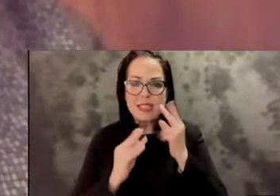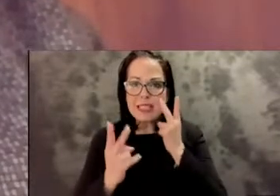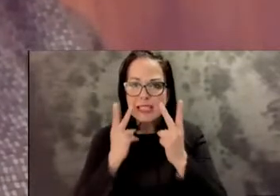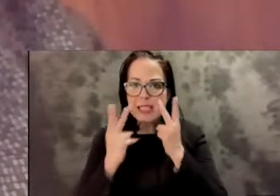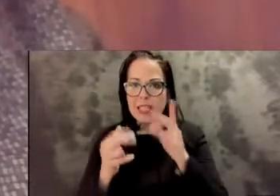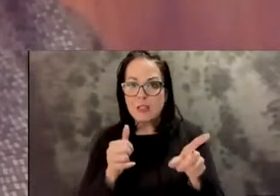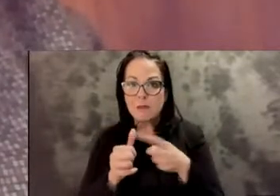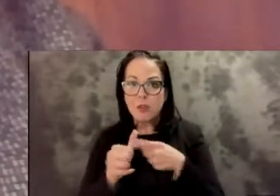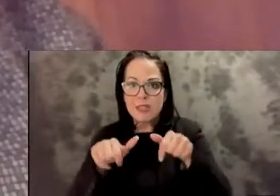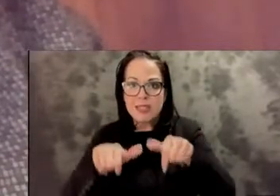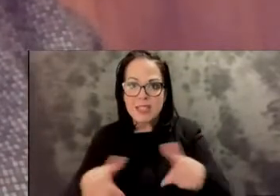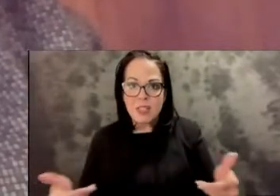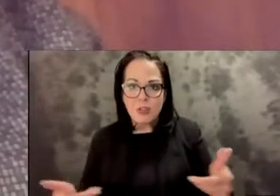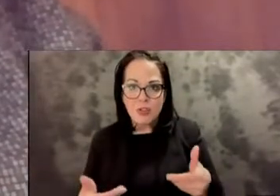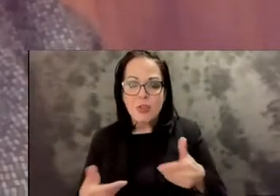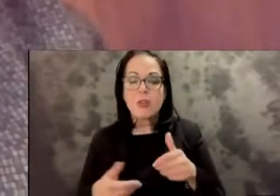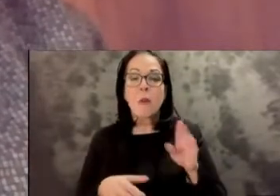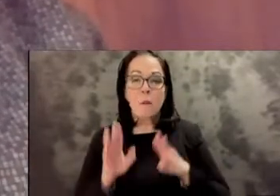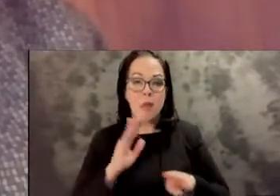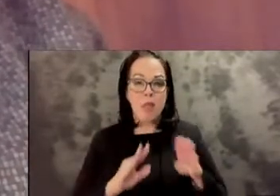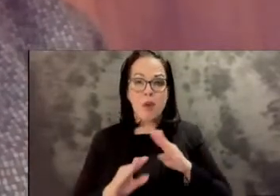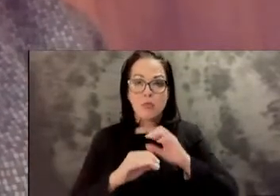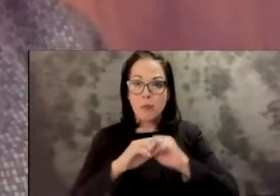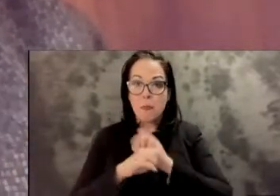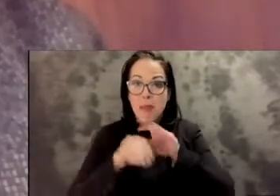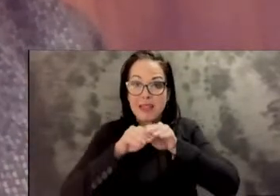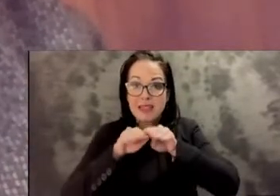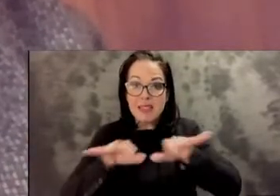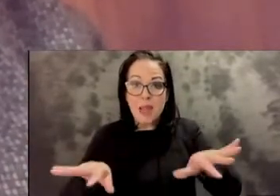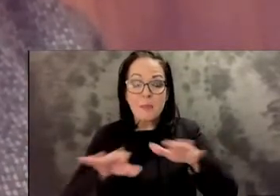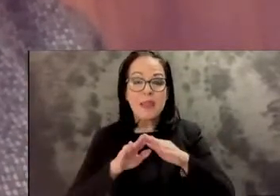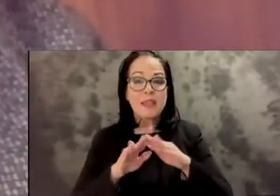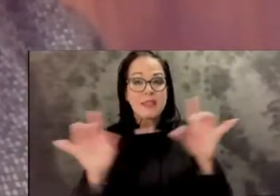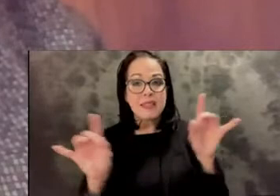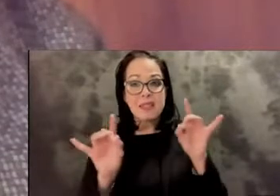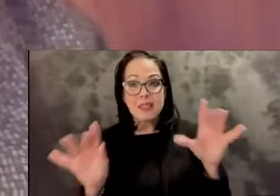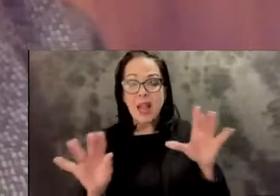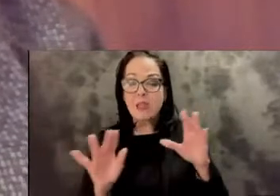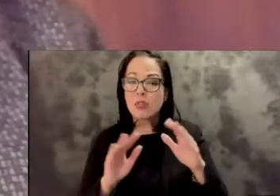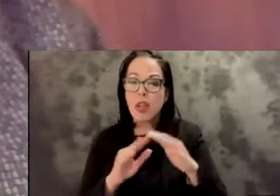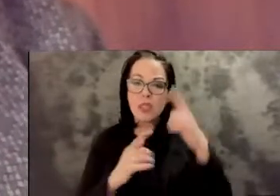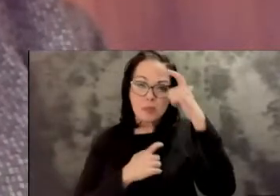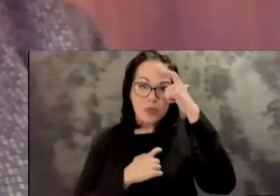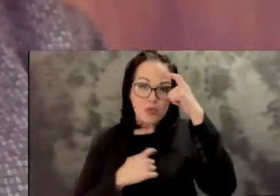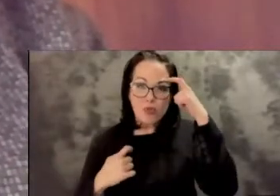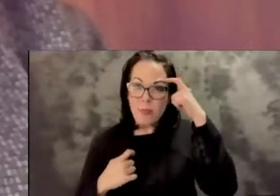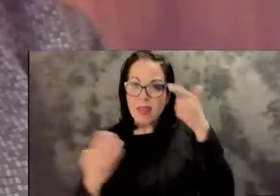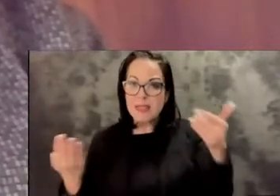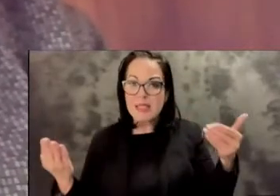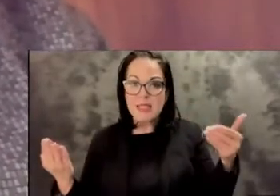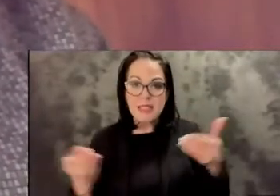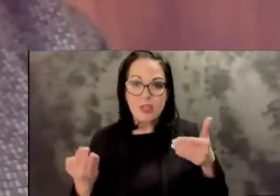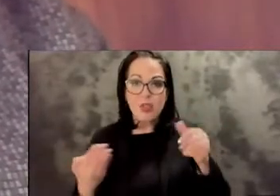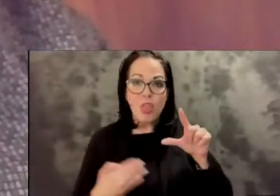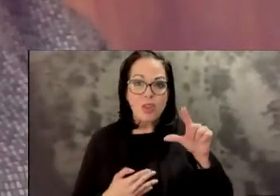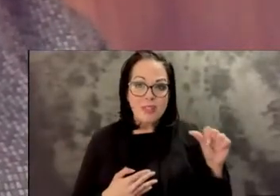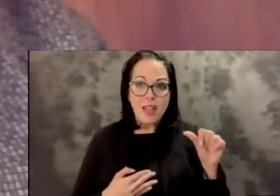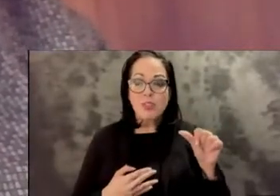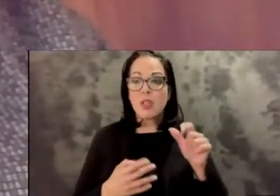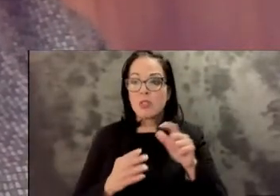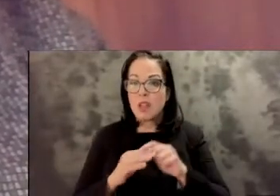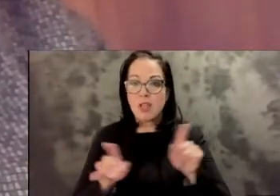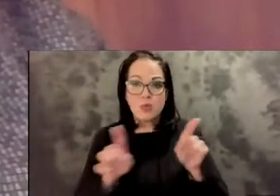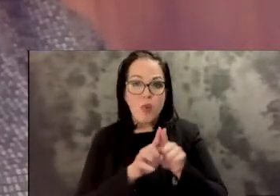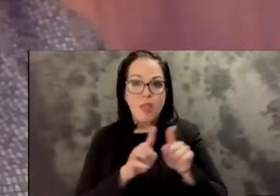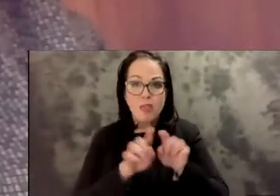The biologic pandemic disaster has been overly traumatic, here in Los Angeles, as well as throughout the country